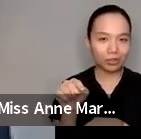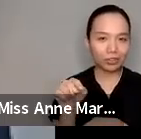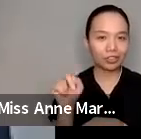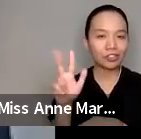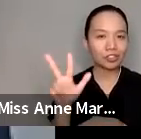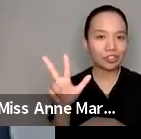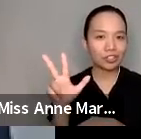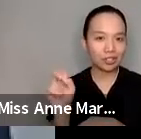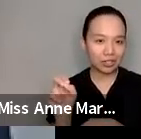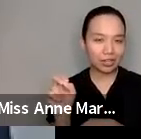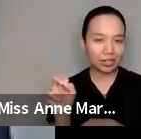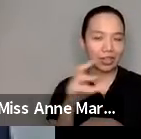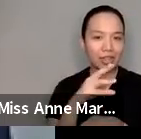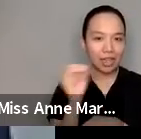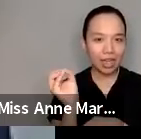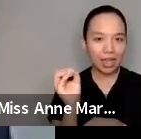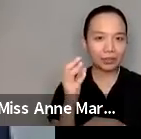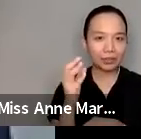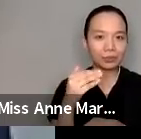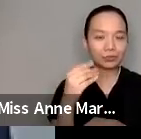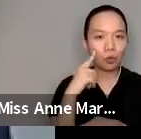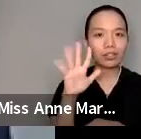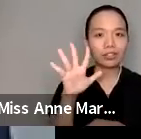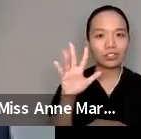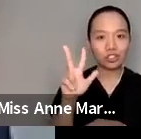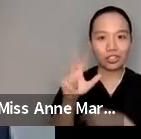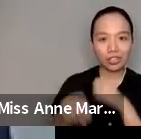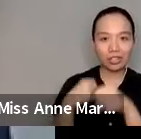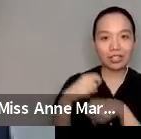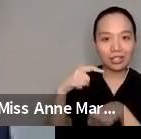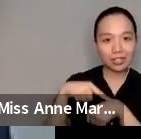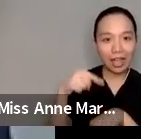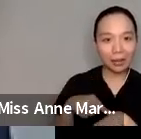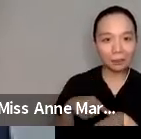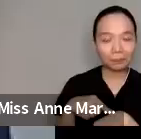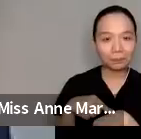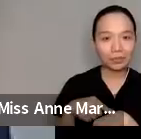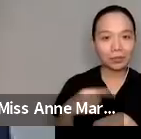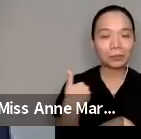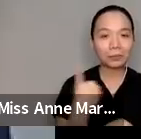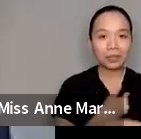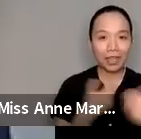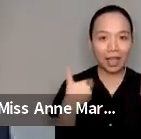3.30, and within 3 years' time, we have had